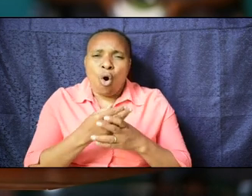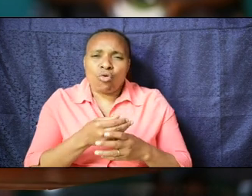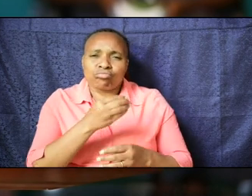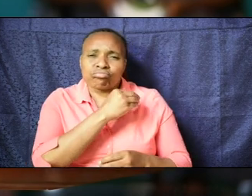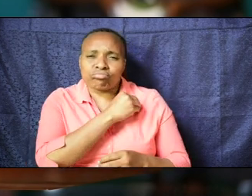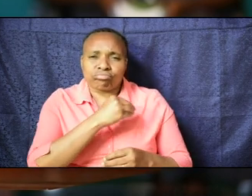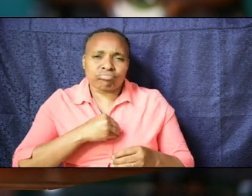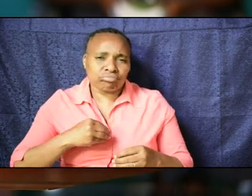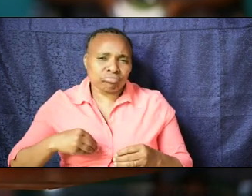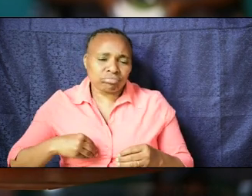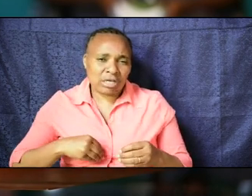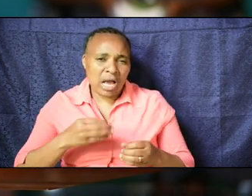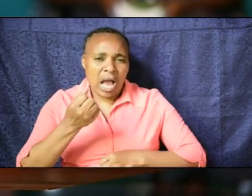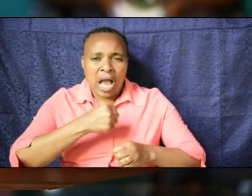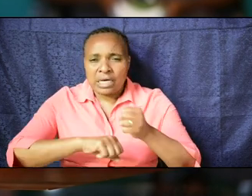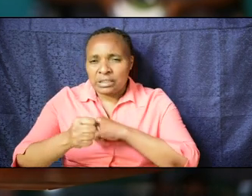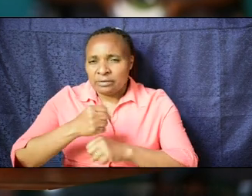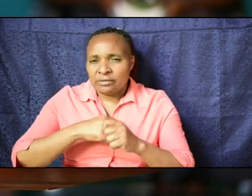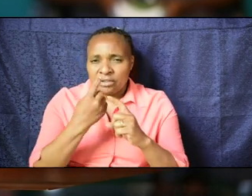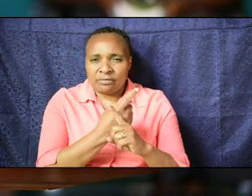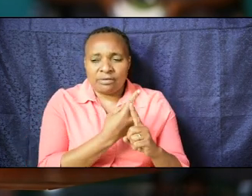activities.